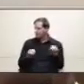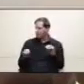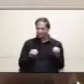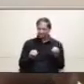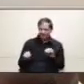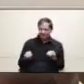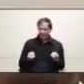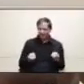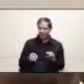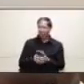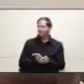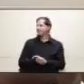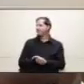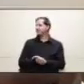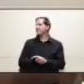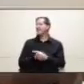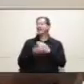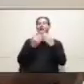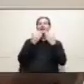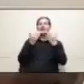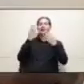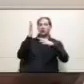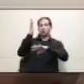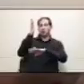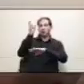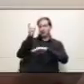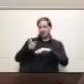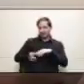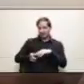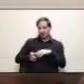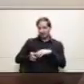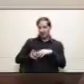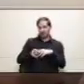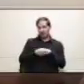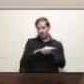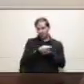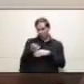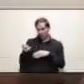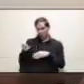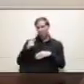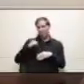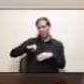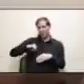thanks to the presentation by the Mahikeng Municipality,